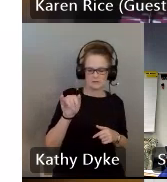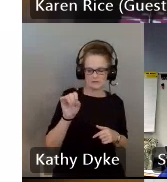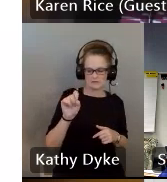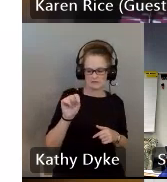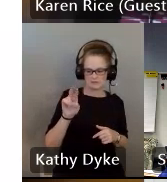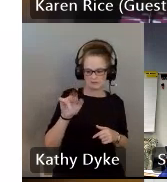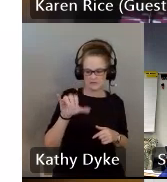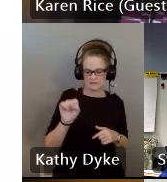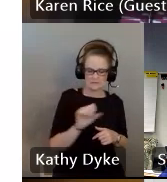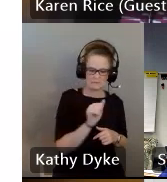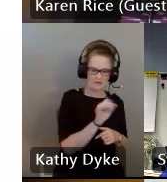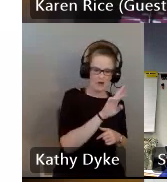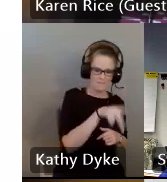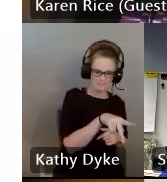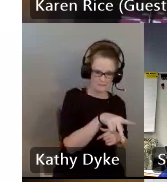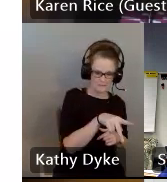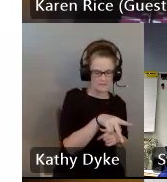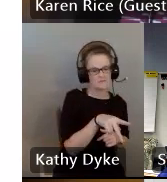ARP districts